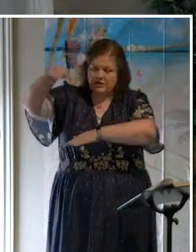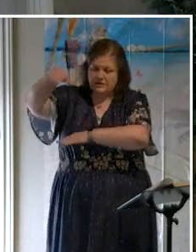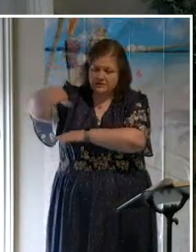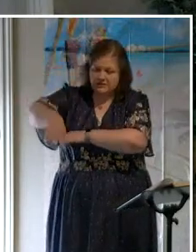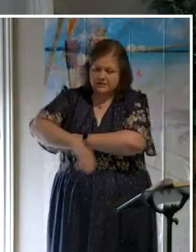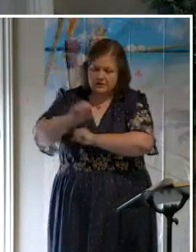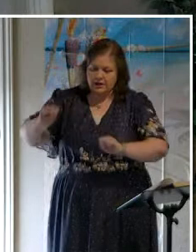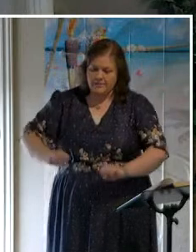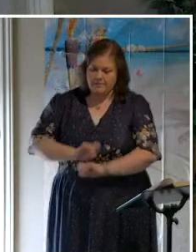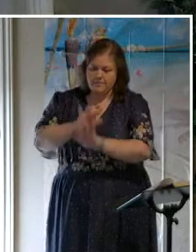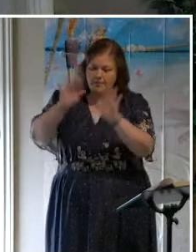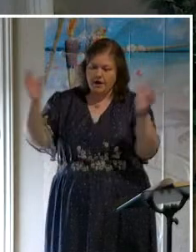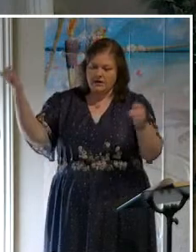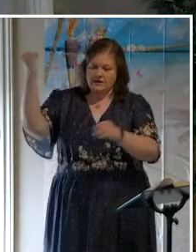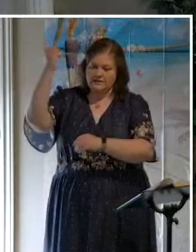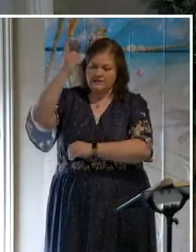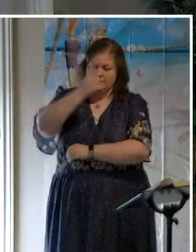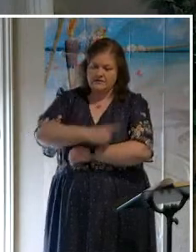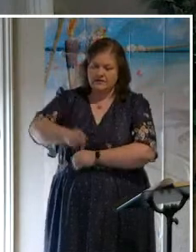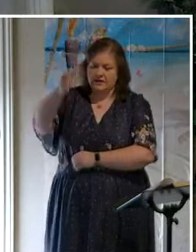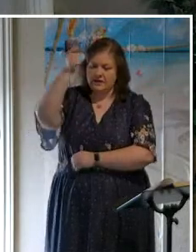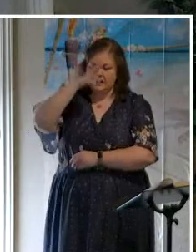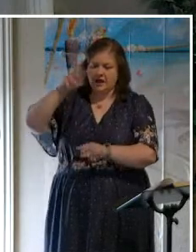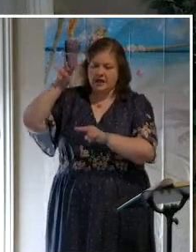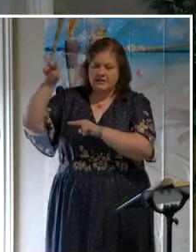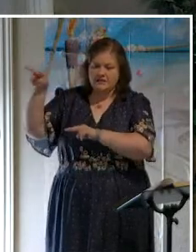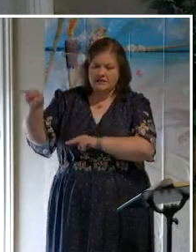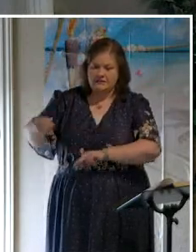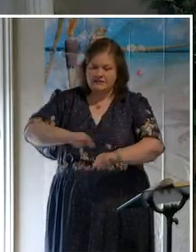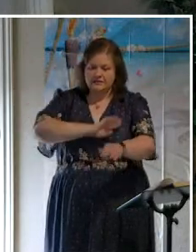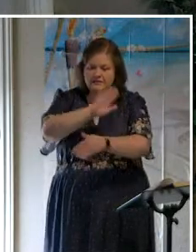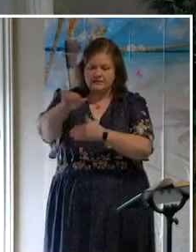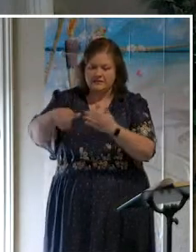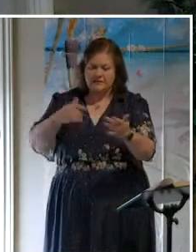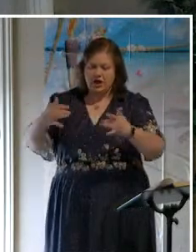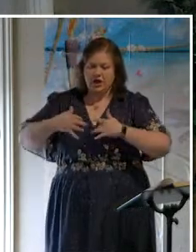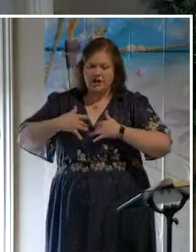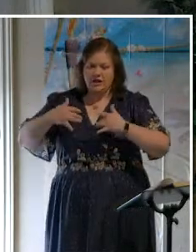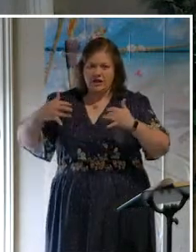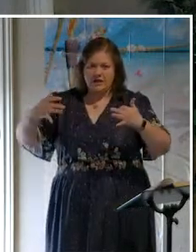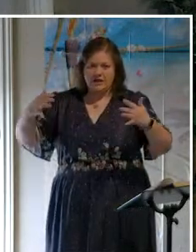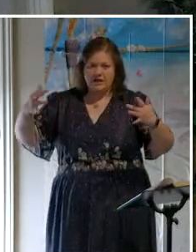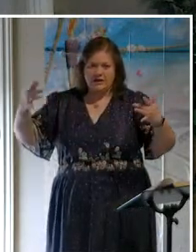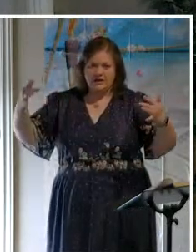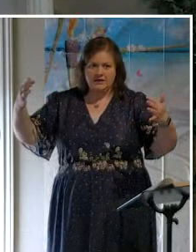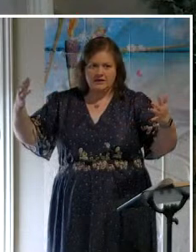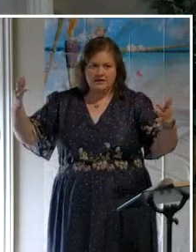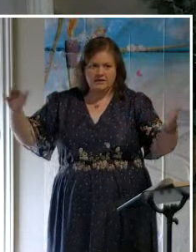brightness of day. God sees all as light.